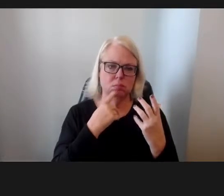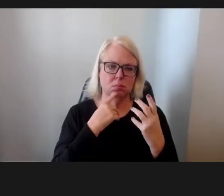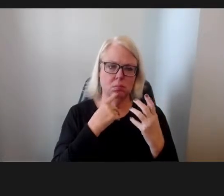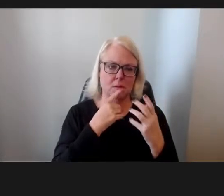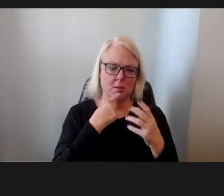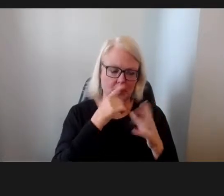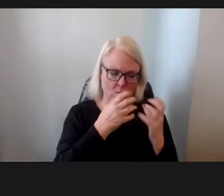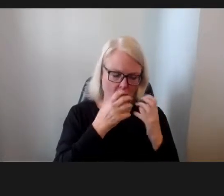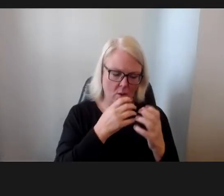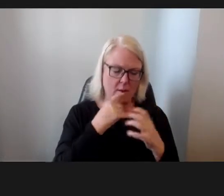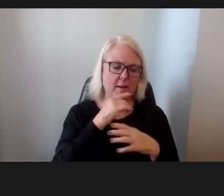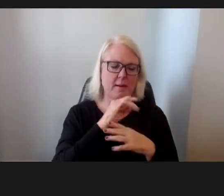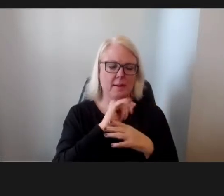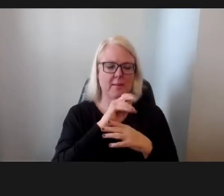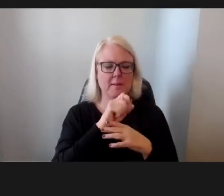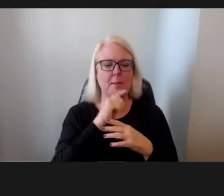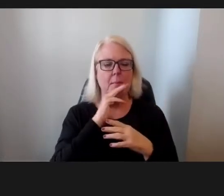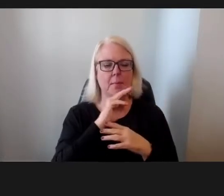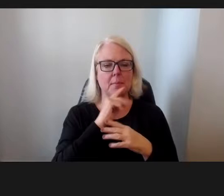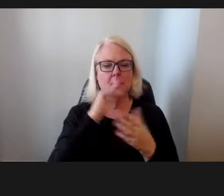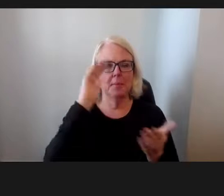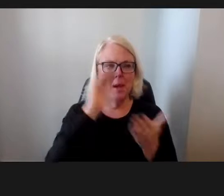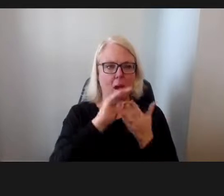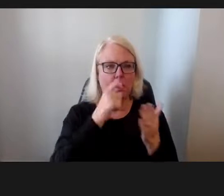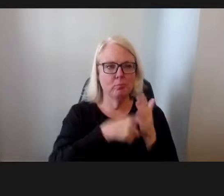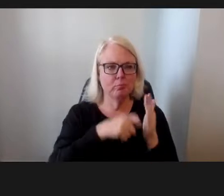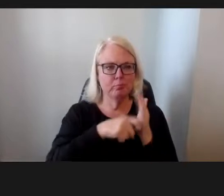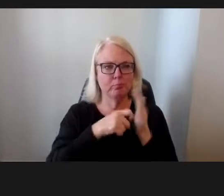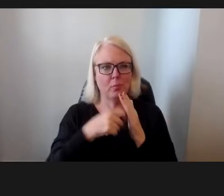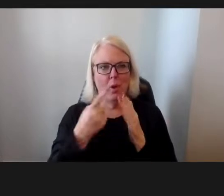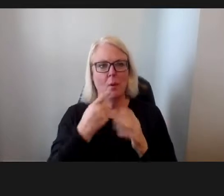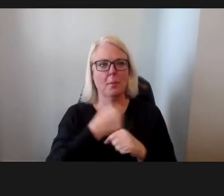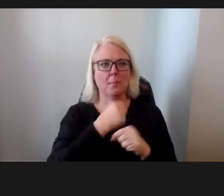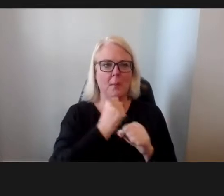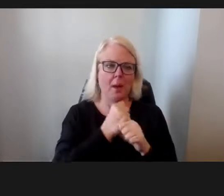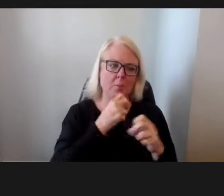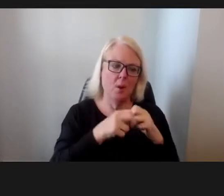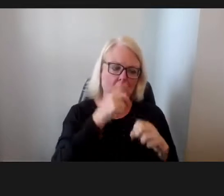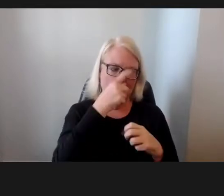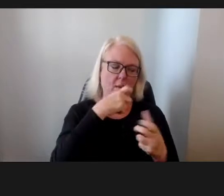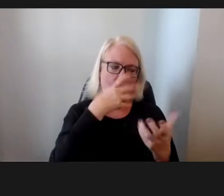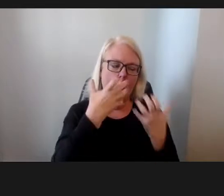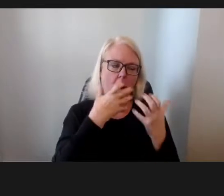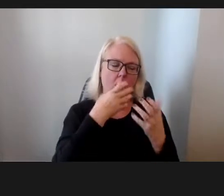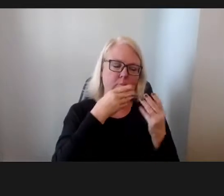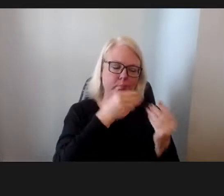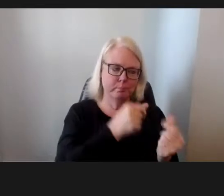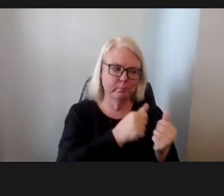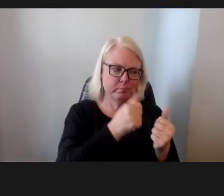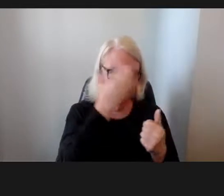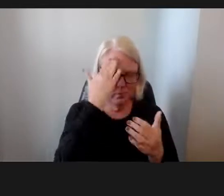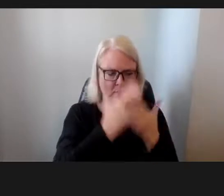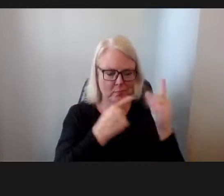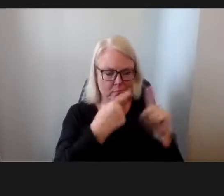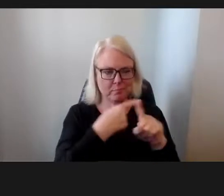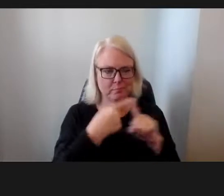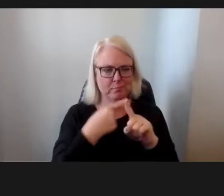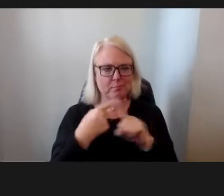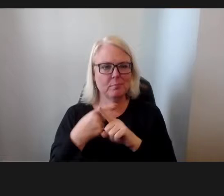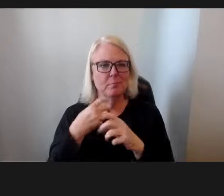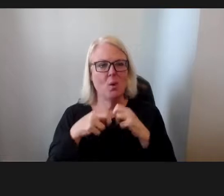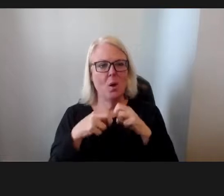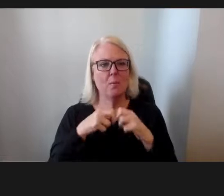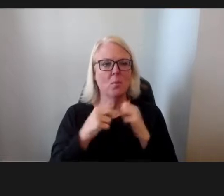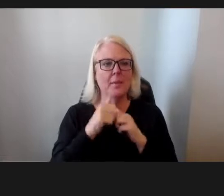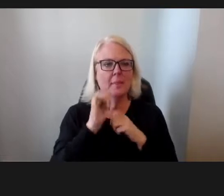maximizing employee labor and minimizing costs. So that also creates some conflictual situations.